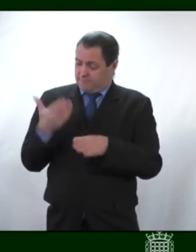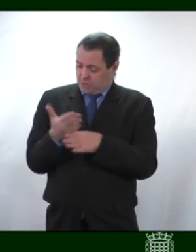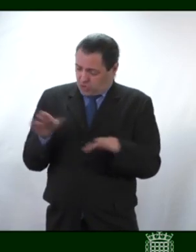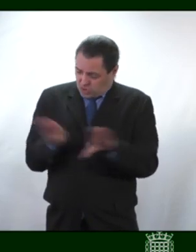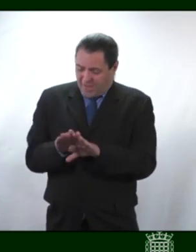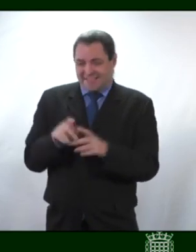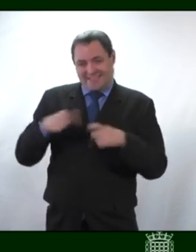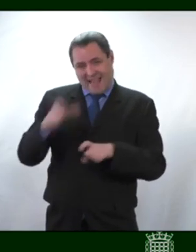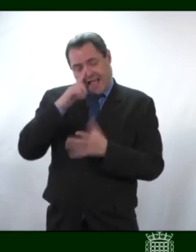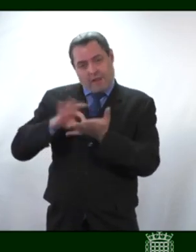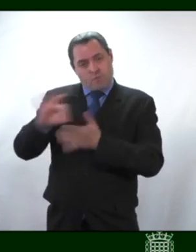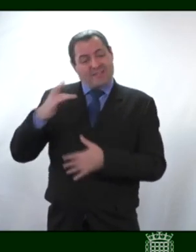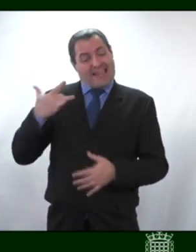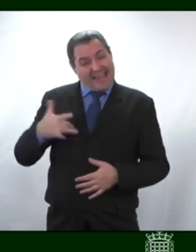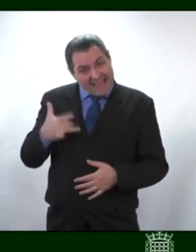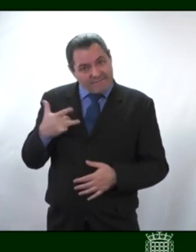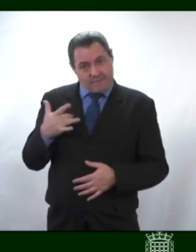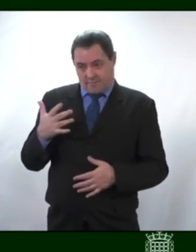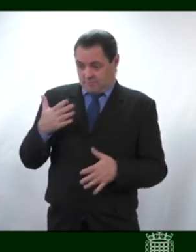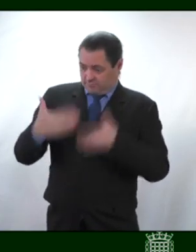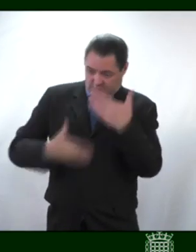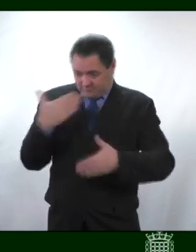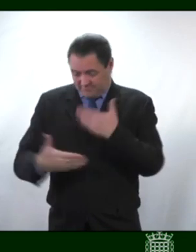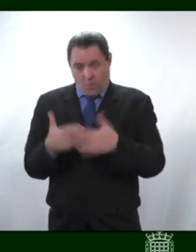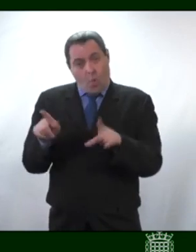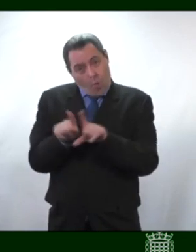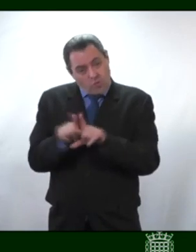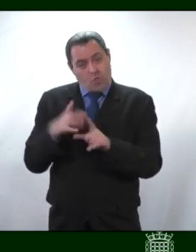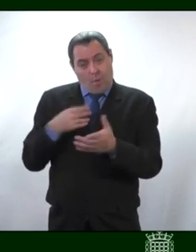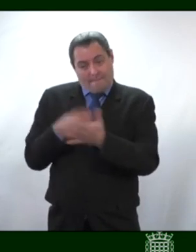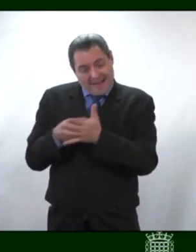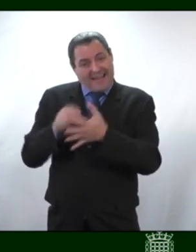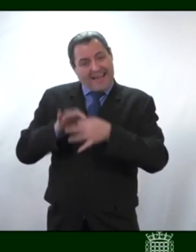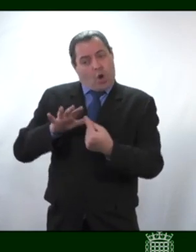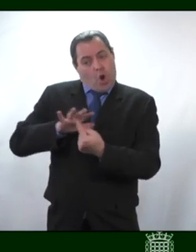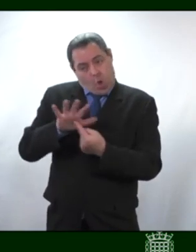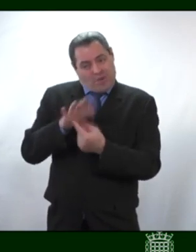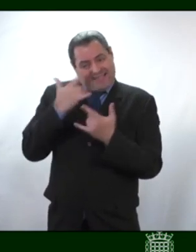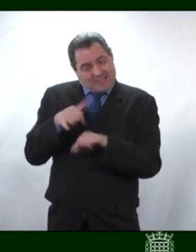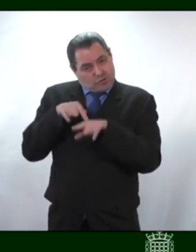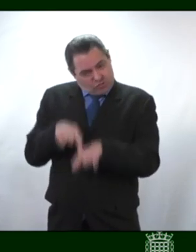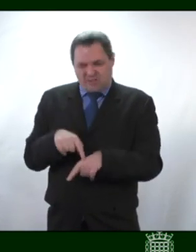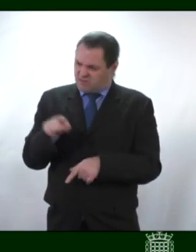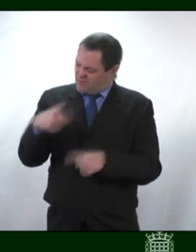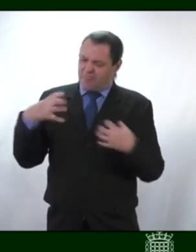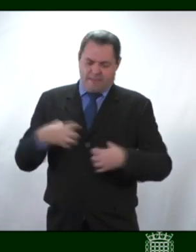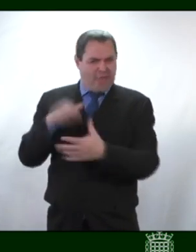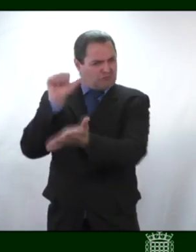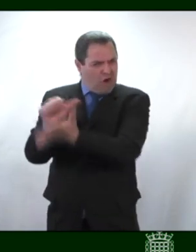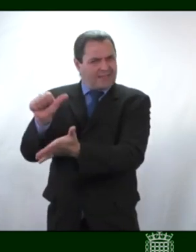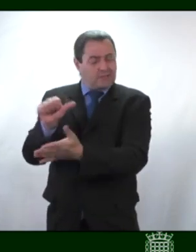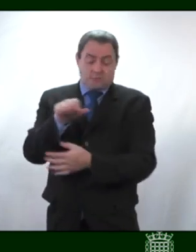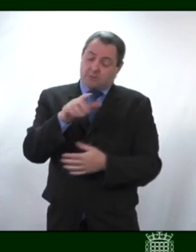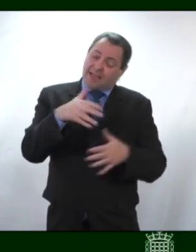government restrictions, and for resources for locally led test and trace. He was right to do that. I urge the Secretary of State to